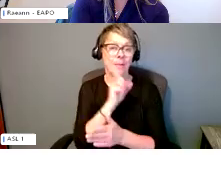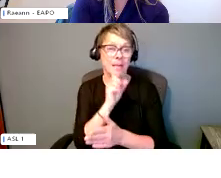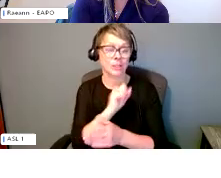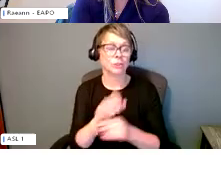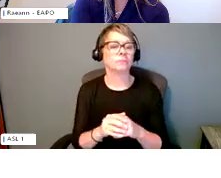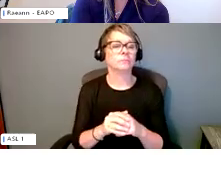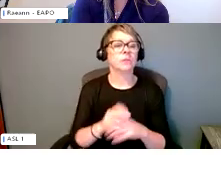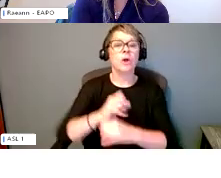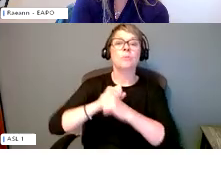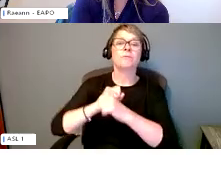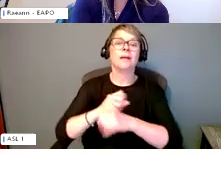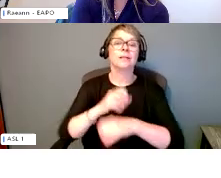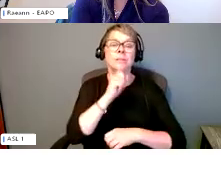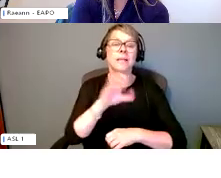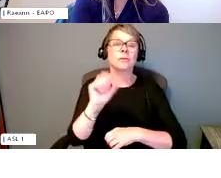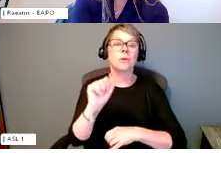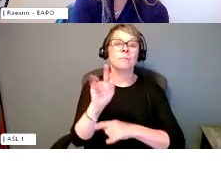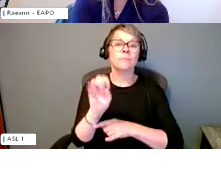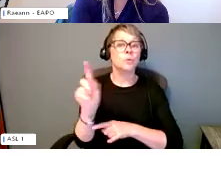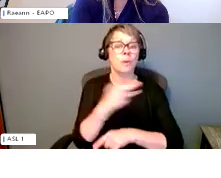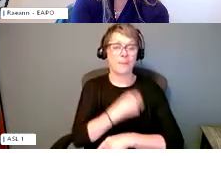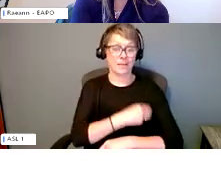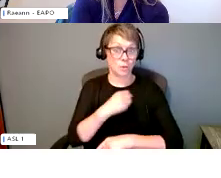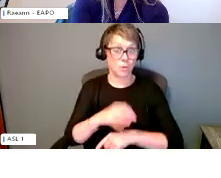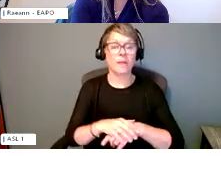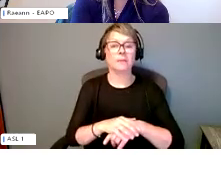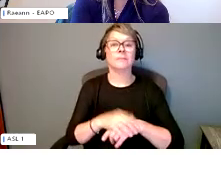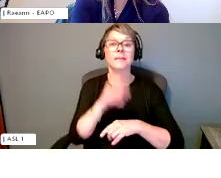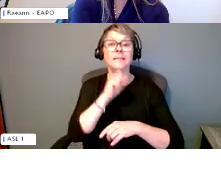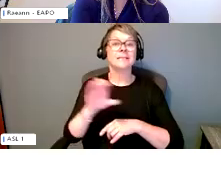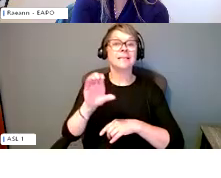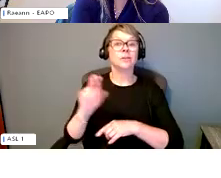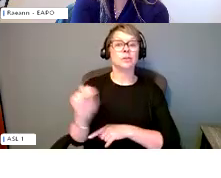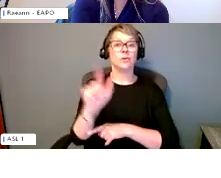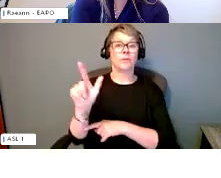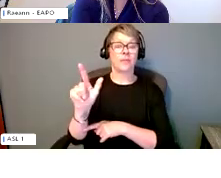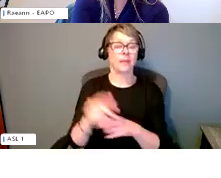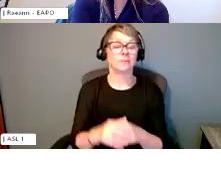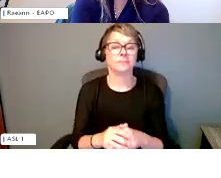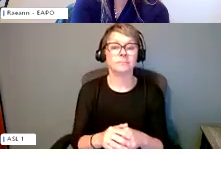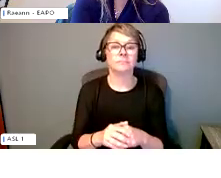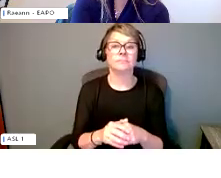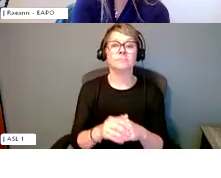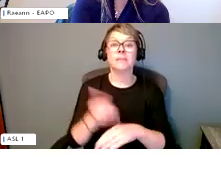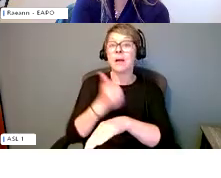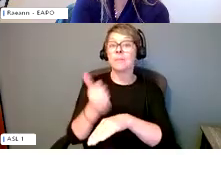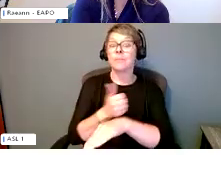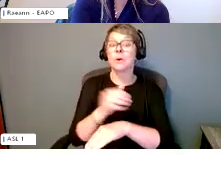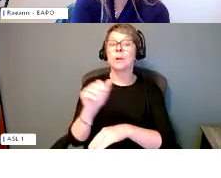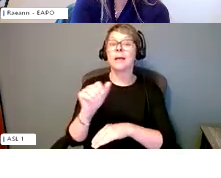Prevention of Elder Abuse in Manitoba, the Seniors Newfoundland, the Alberta Elder Abuse